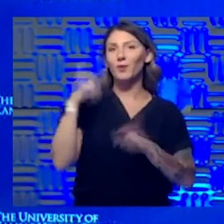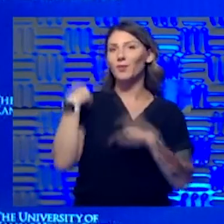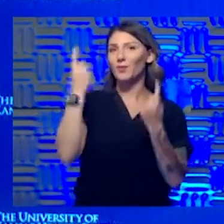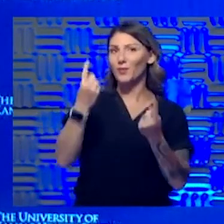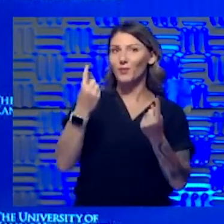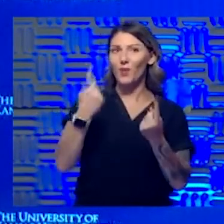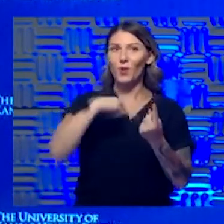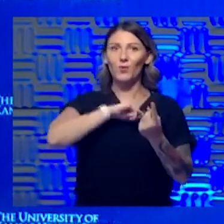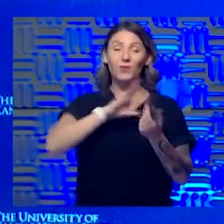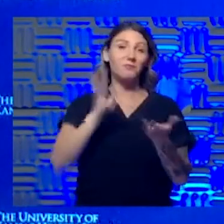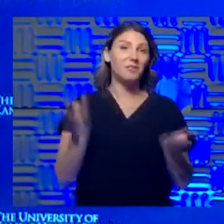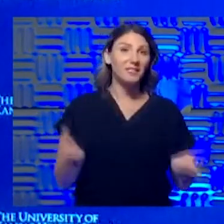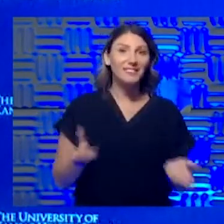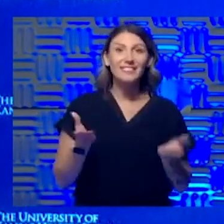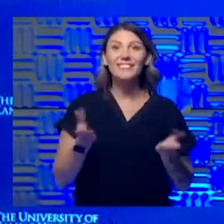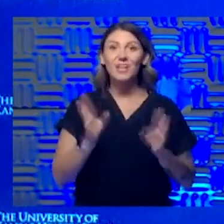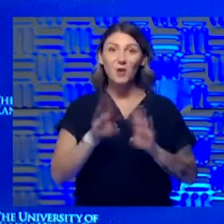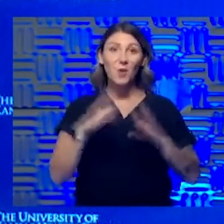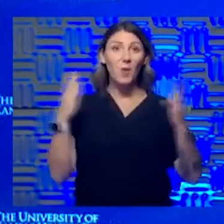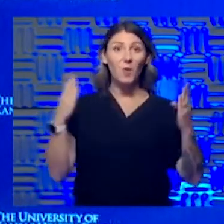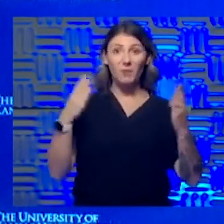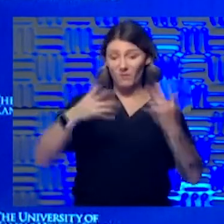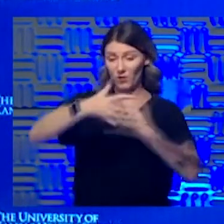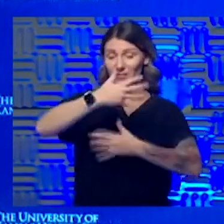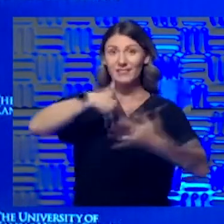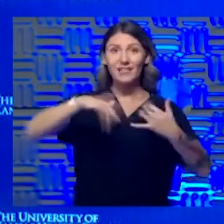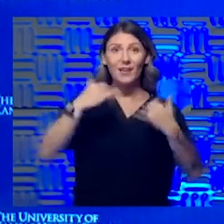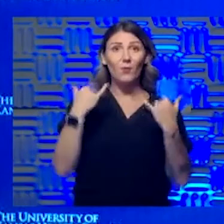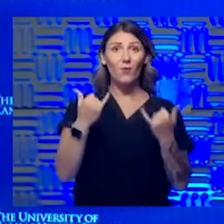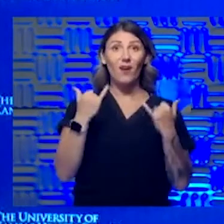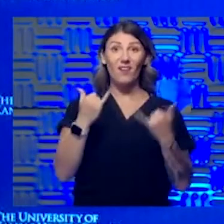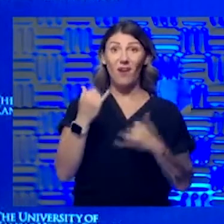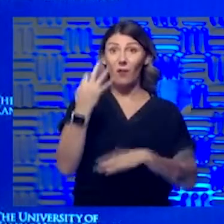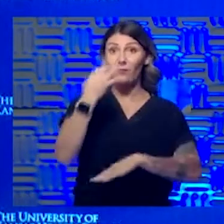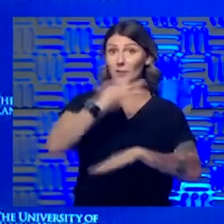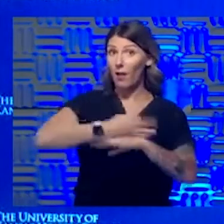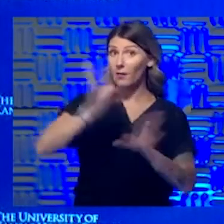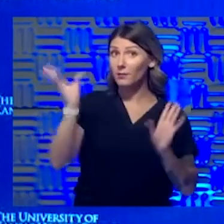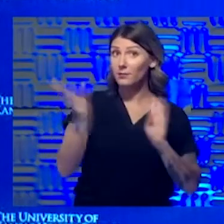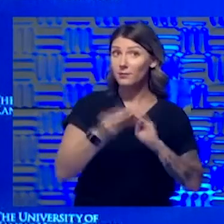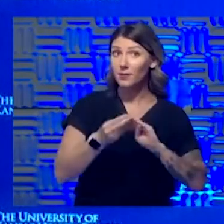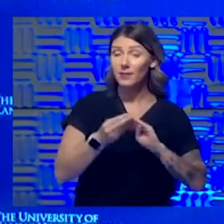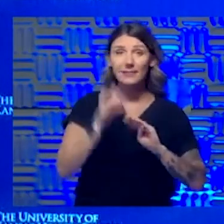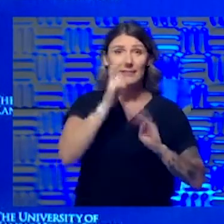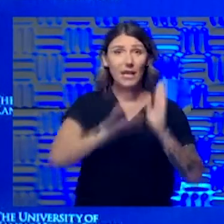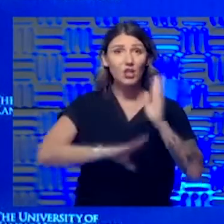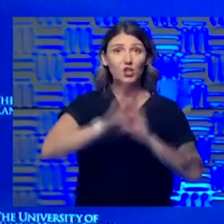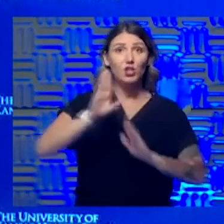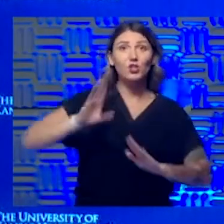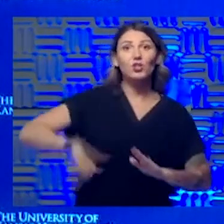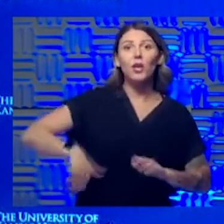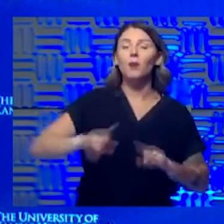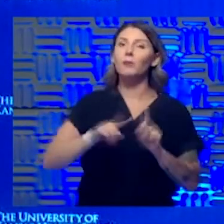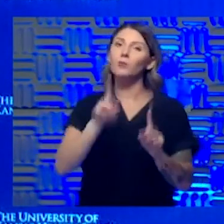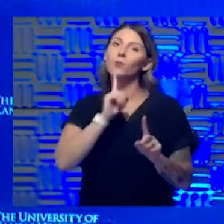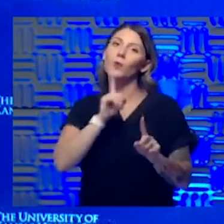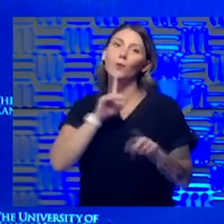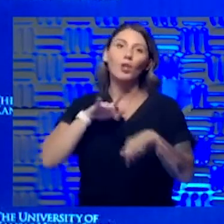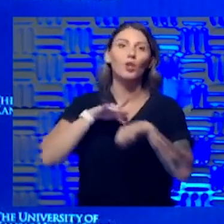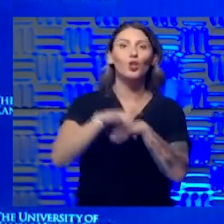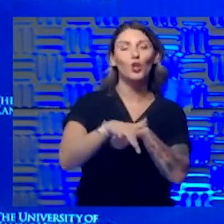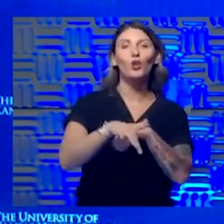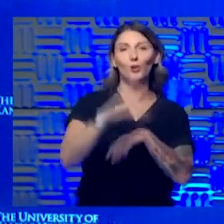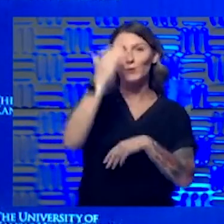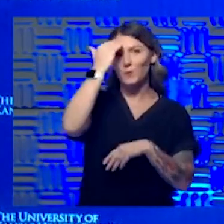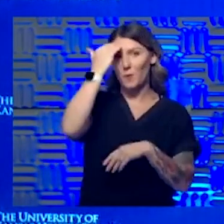we've been open kind of society for 9 days now, and we haven't had another surge yet, but it's still very early.